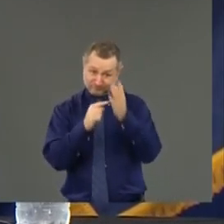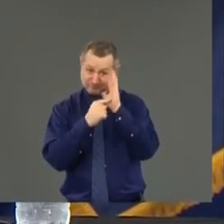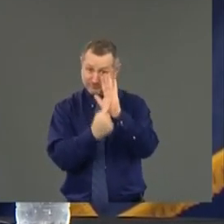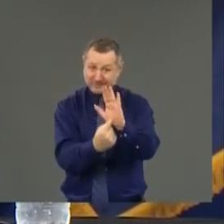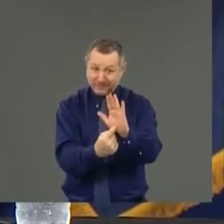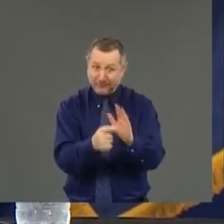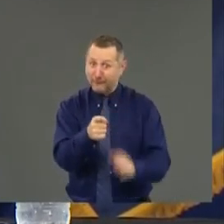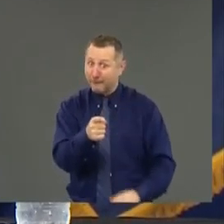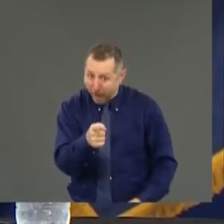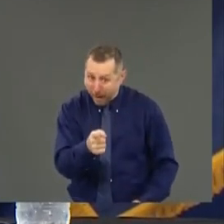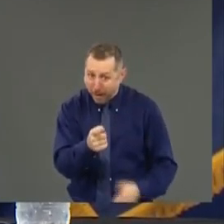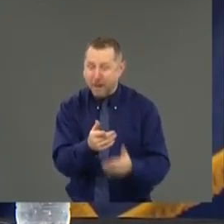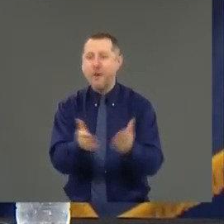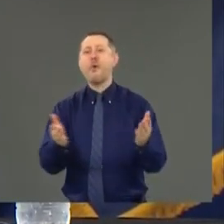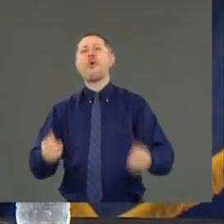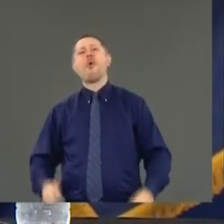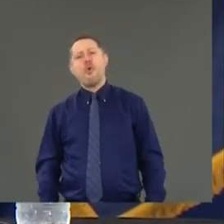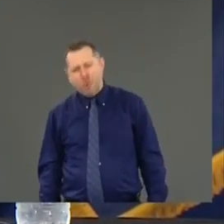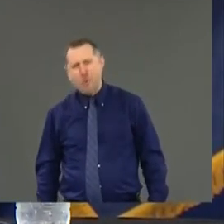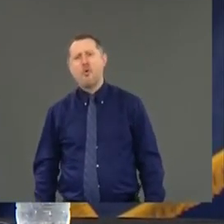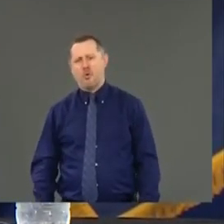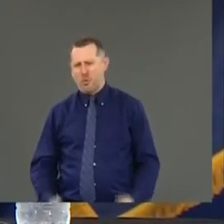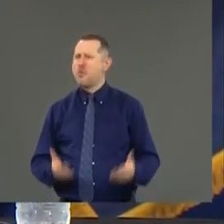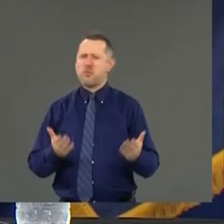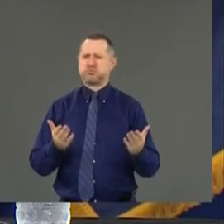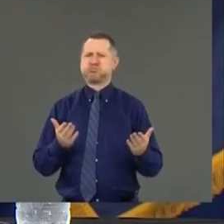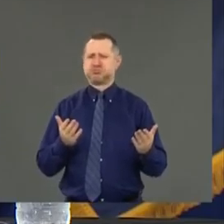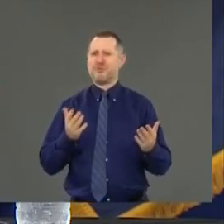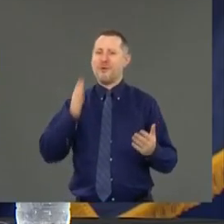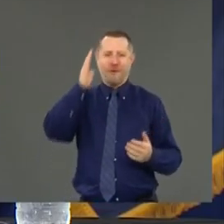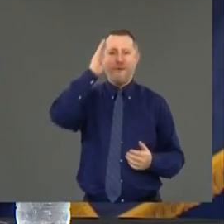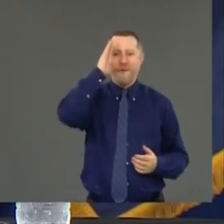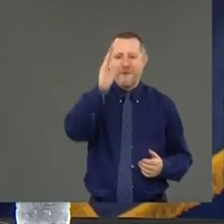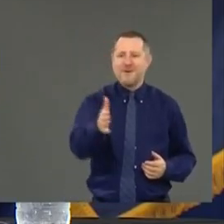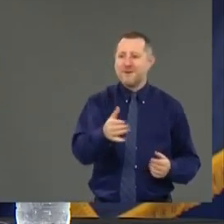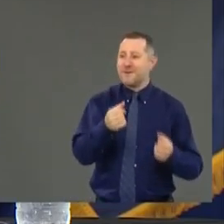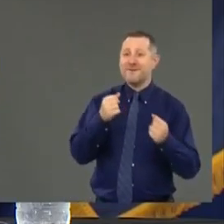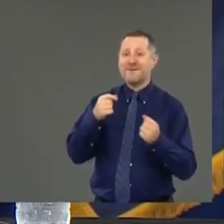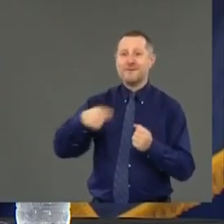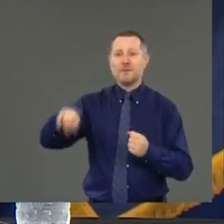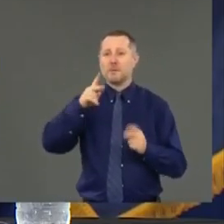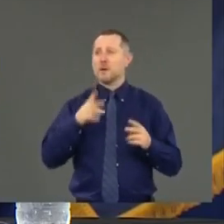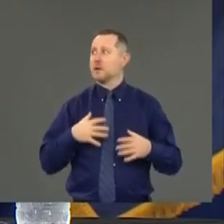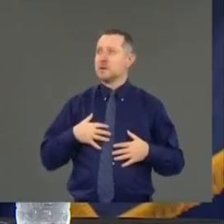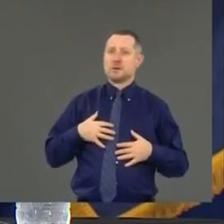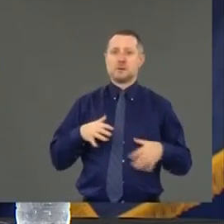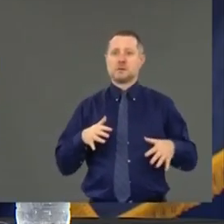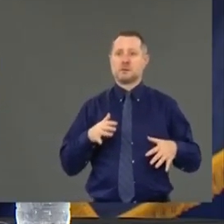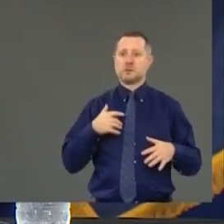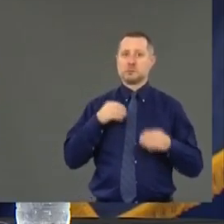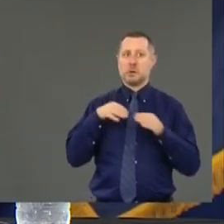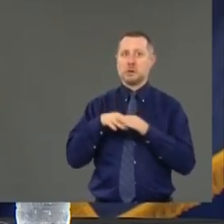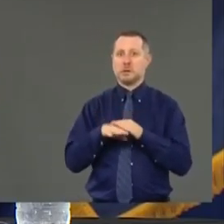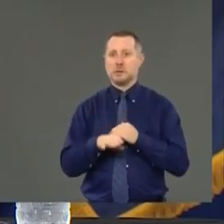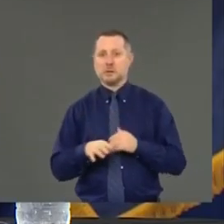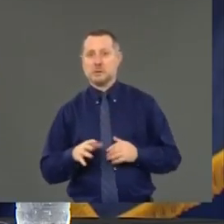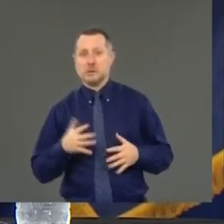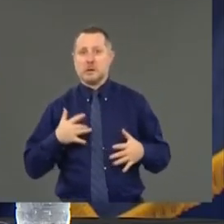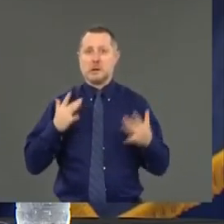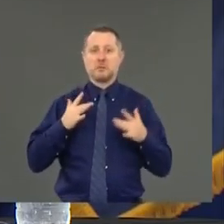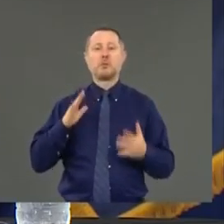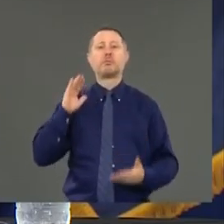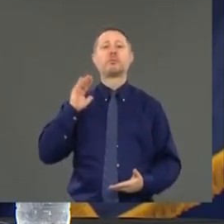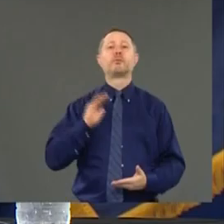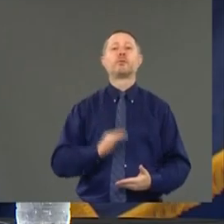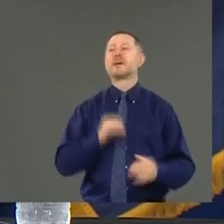made, it's going to lessen also the anxiety of going into a store. It's going to lessen, hopefully,